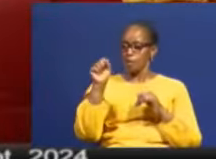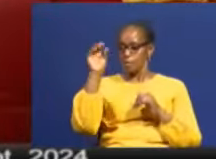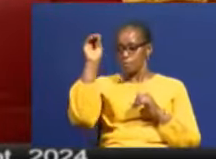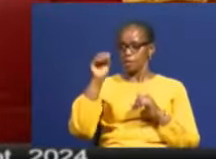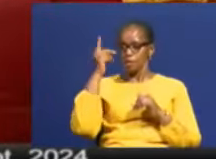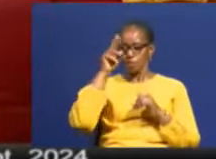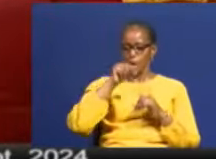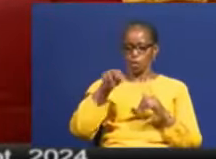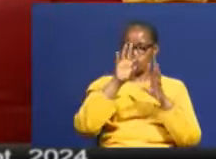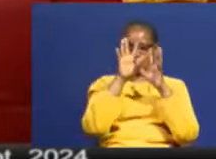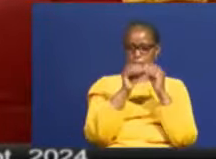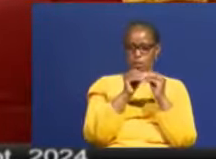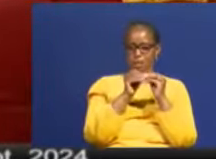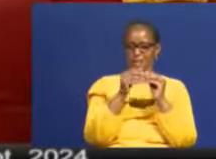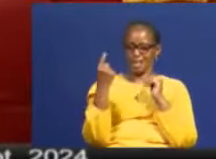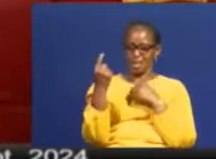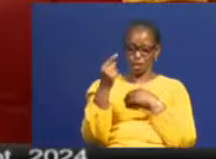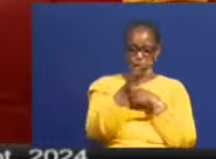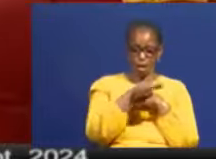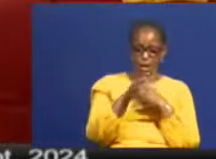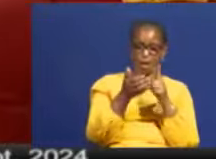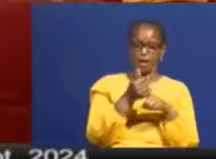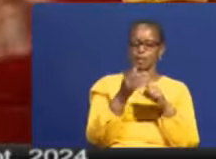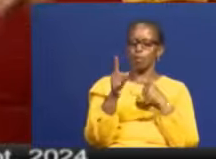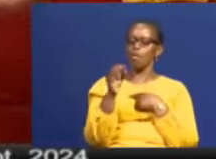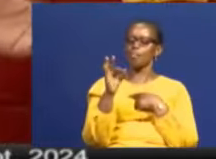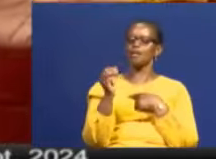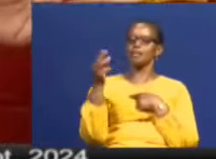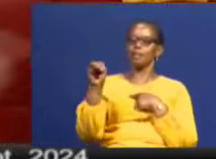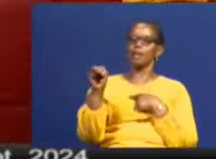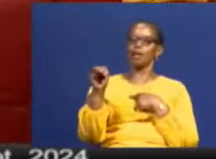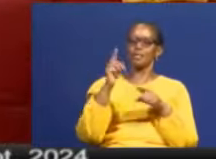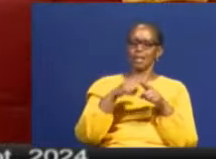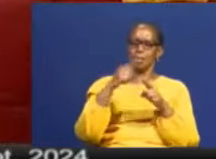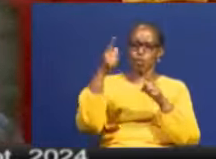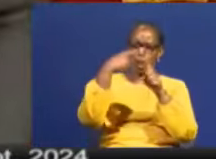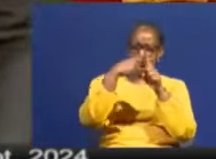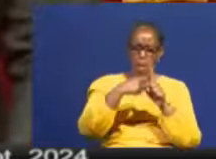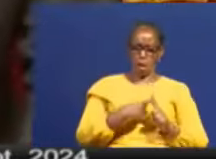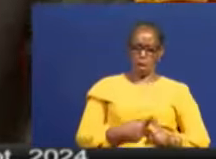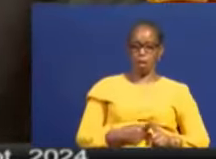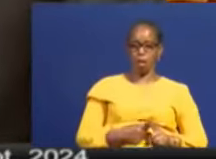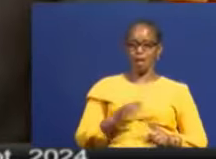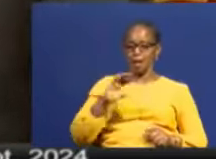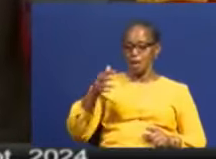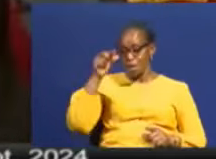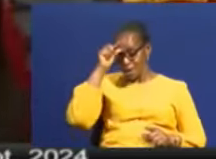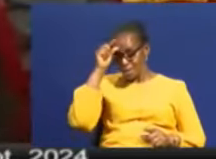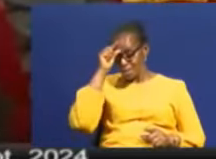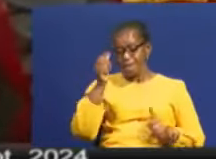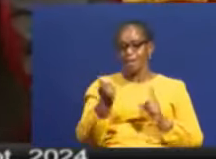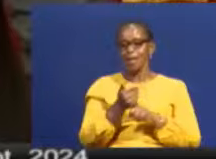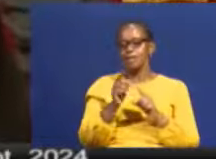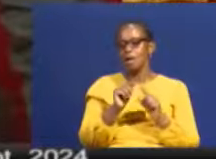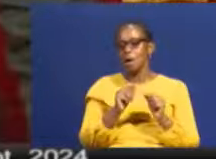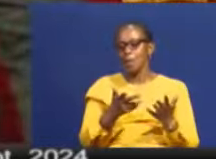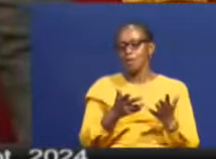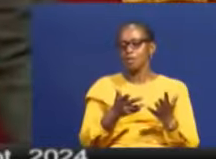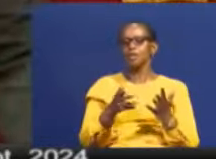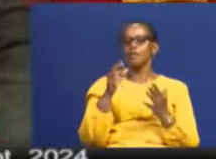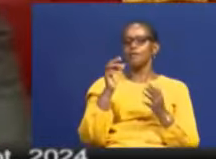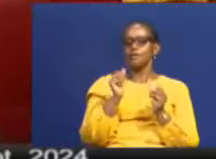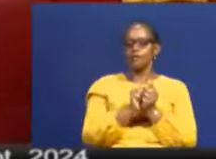constituency gets about 130 million thereabout when you do tabulation. County governments get a minimum